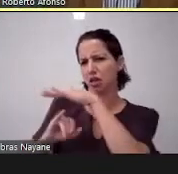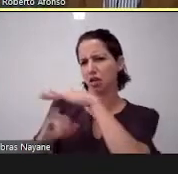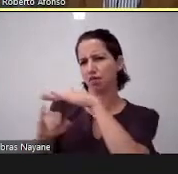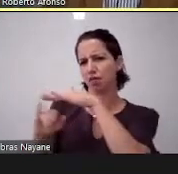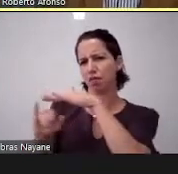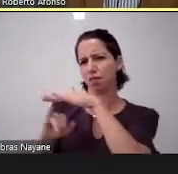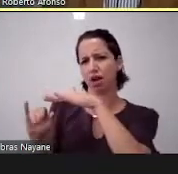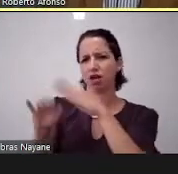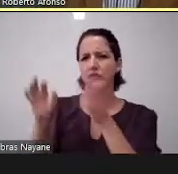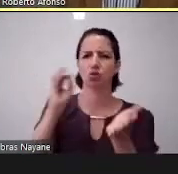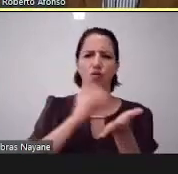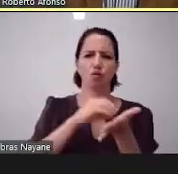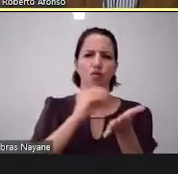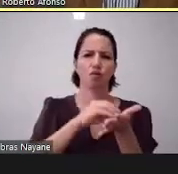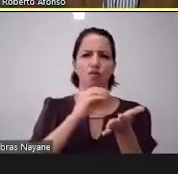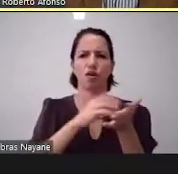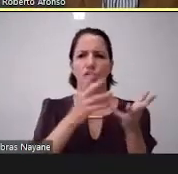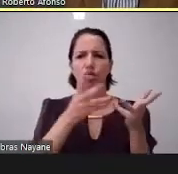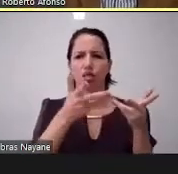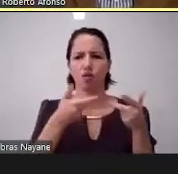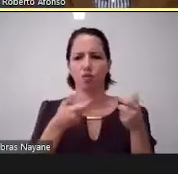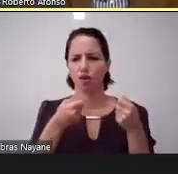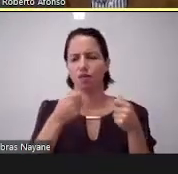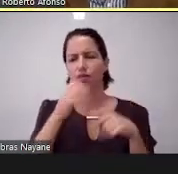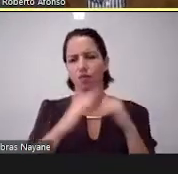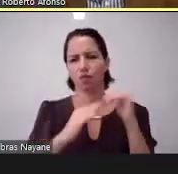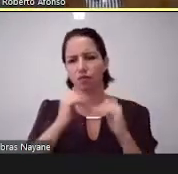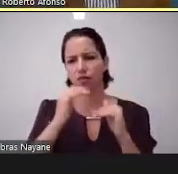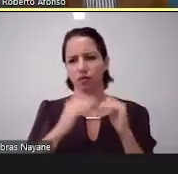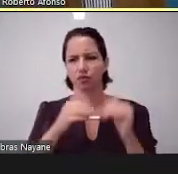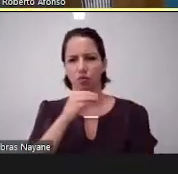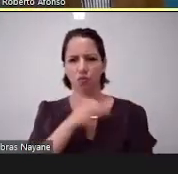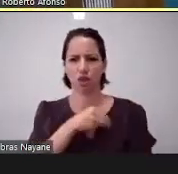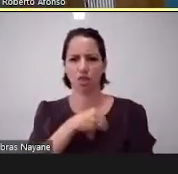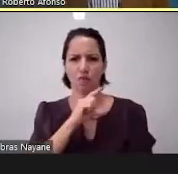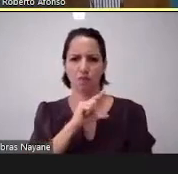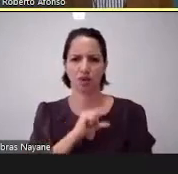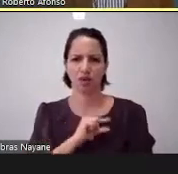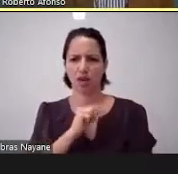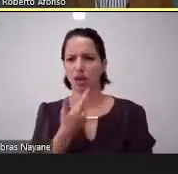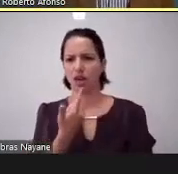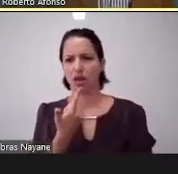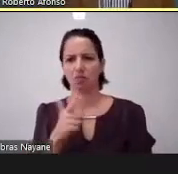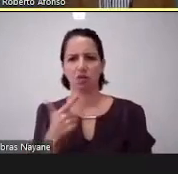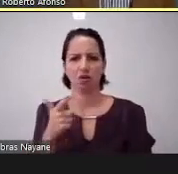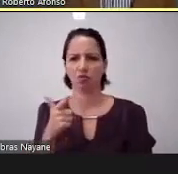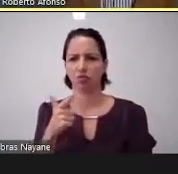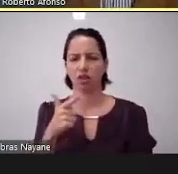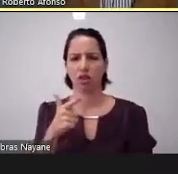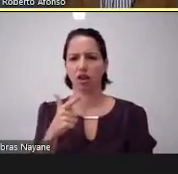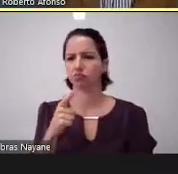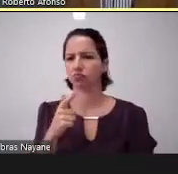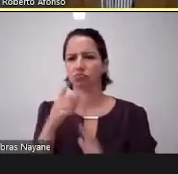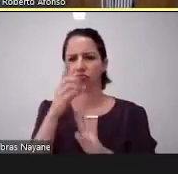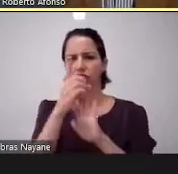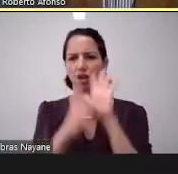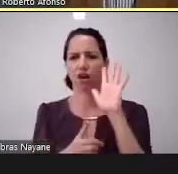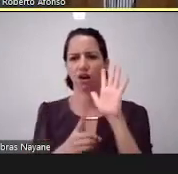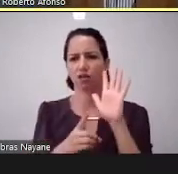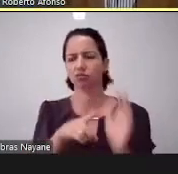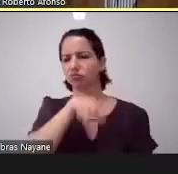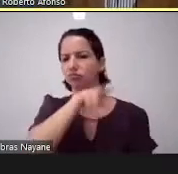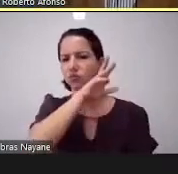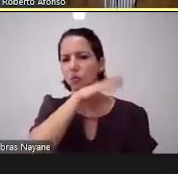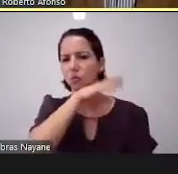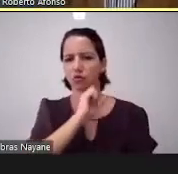informal workers or the less qualified with lower income that do not do the